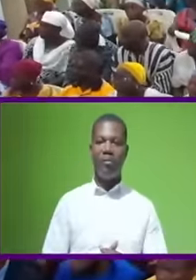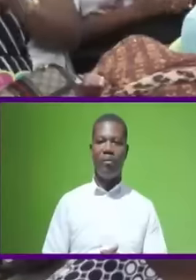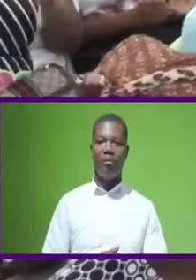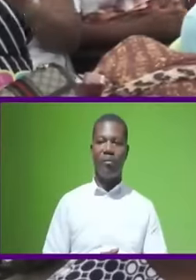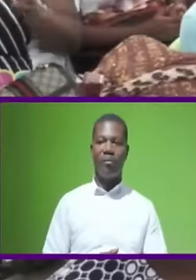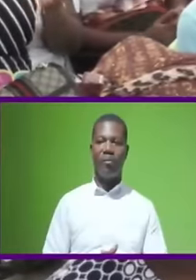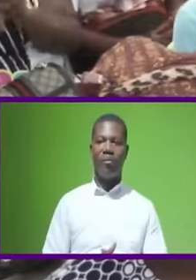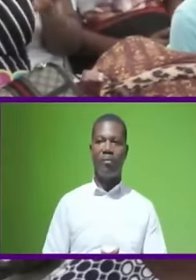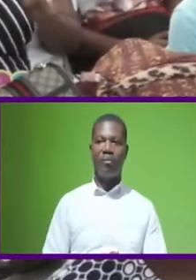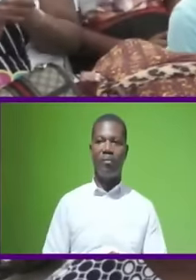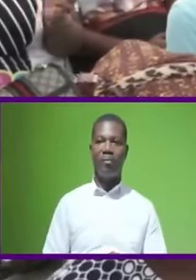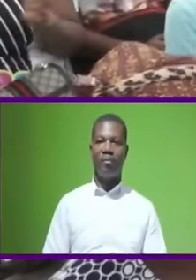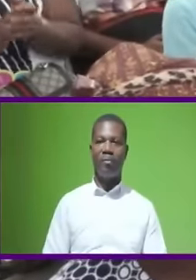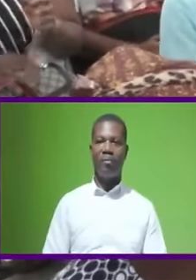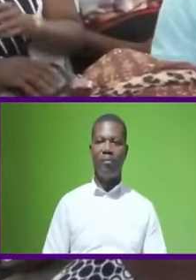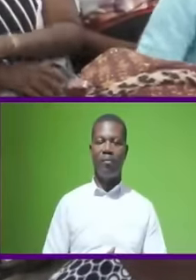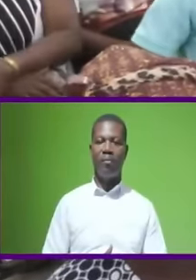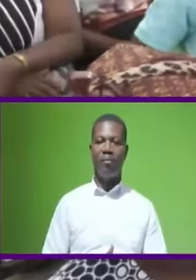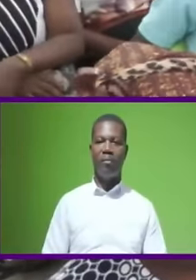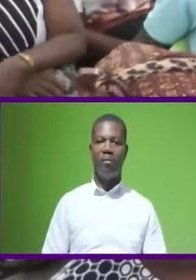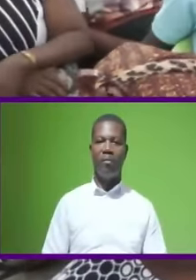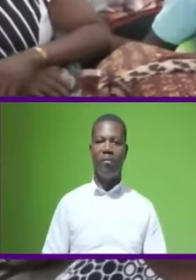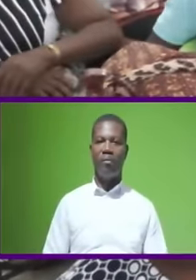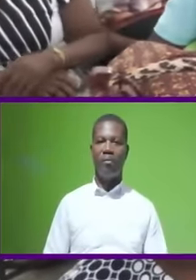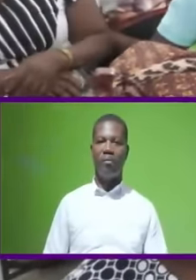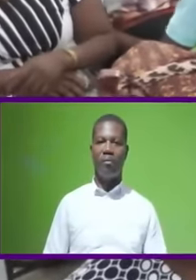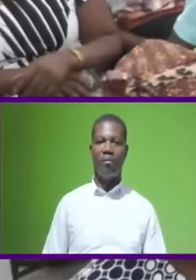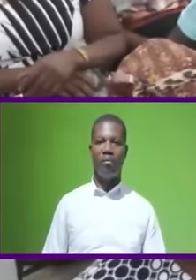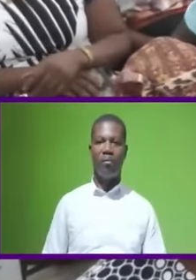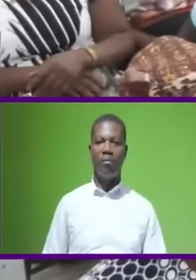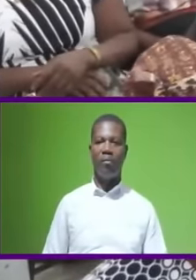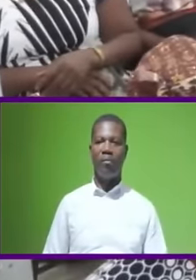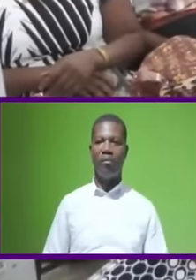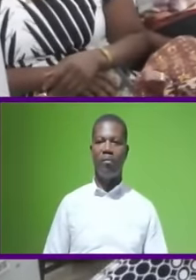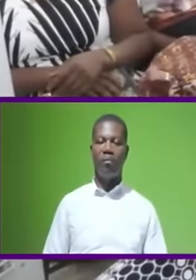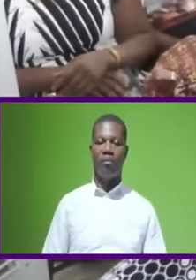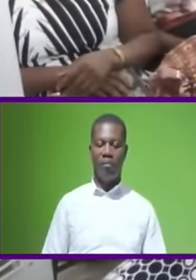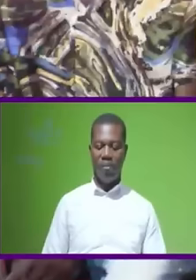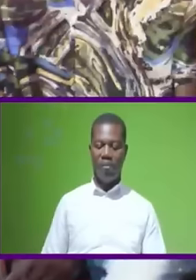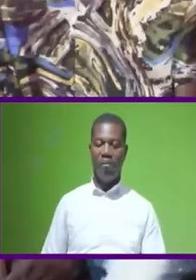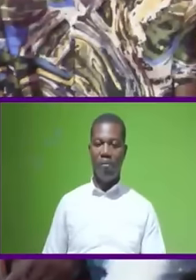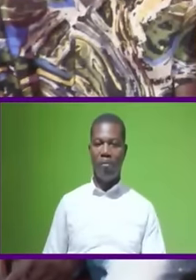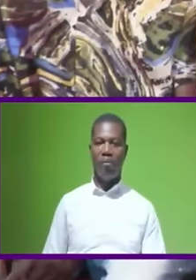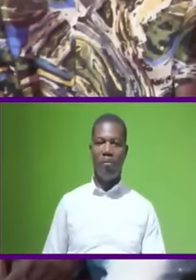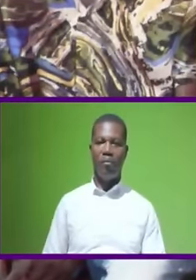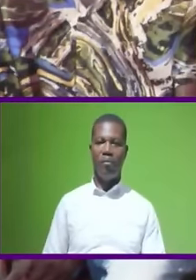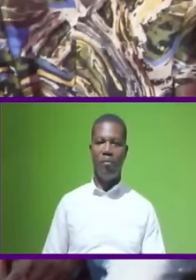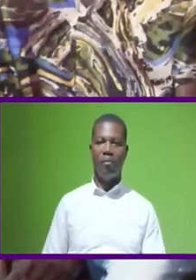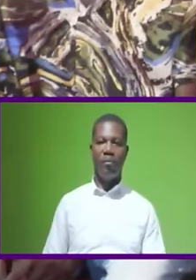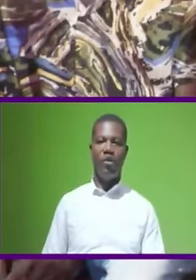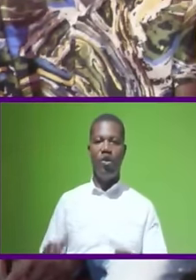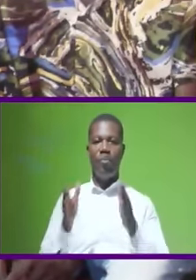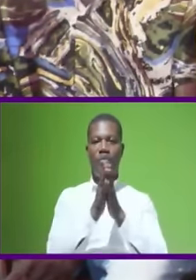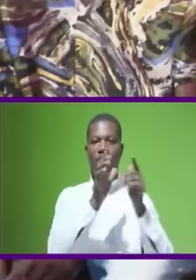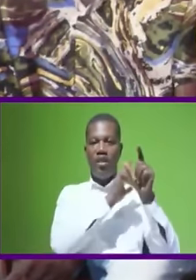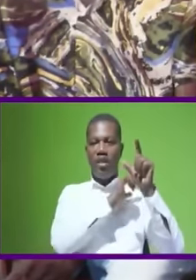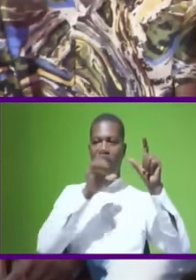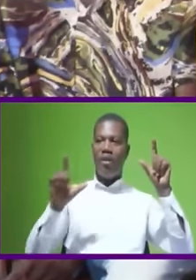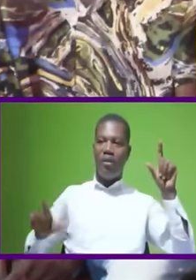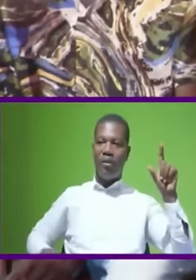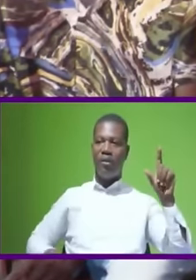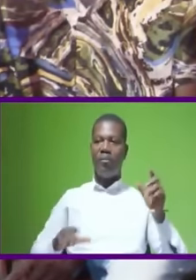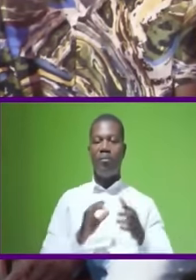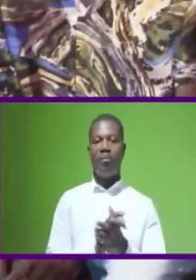To use your mastermind and high-mindedness on him, except I, Stephen Adomkyeiduah. Praise the Lord.